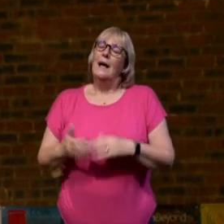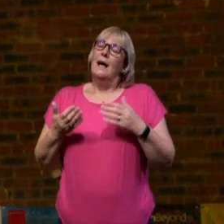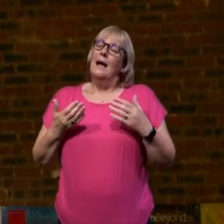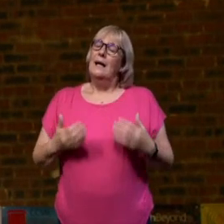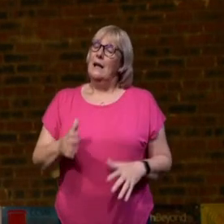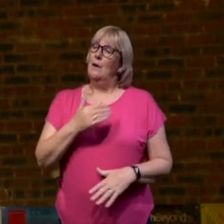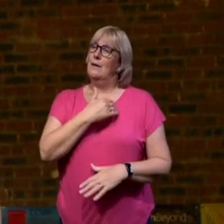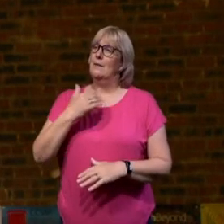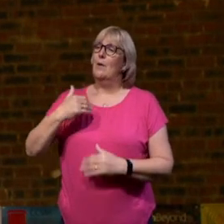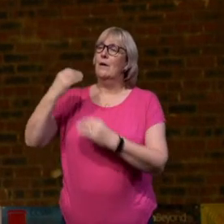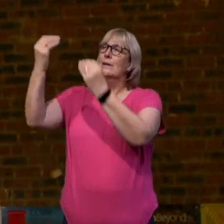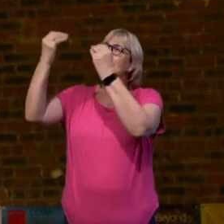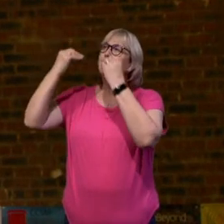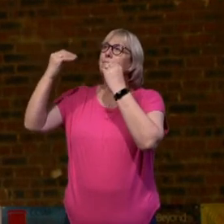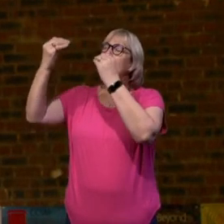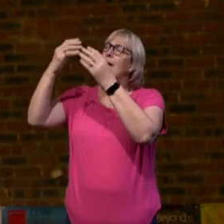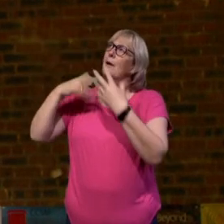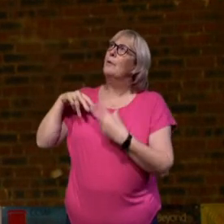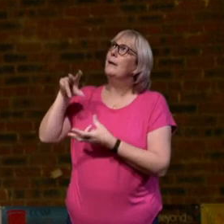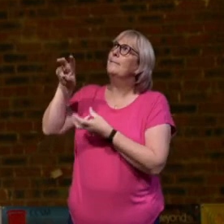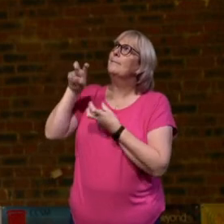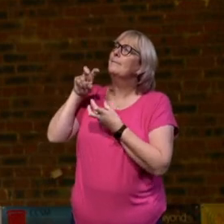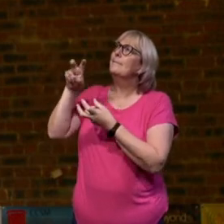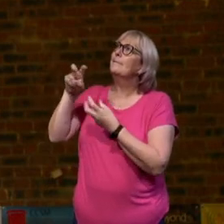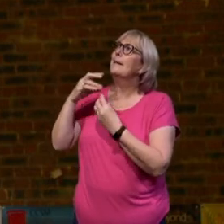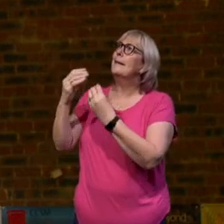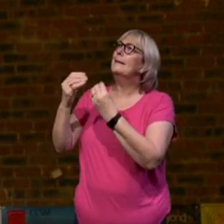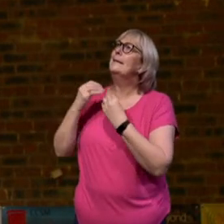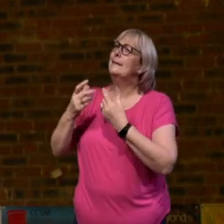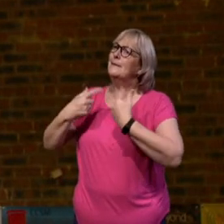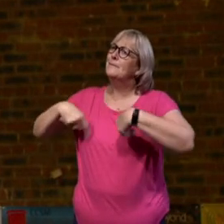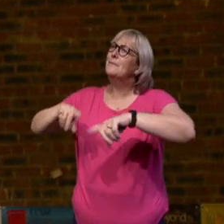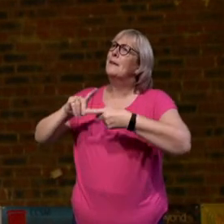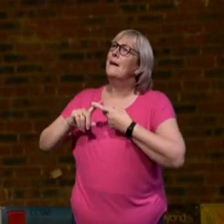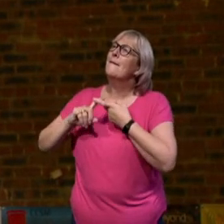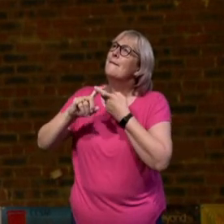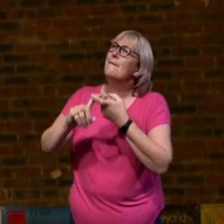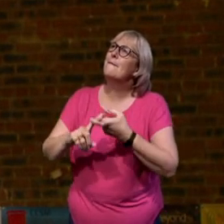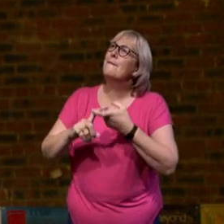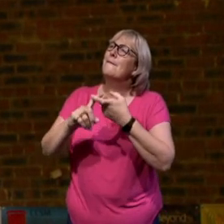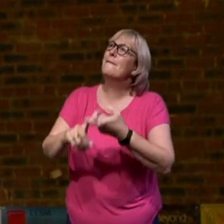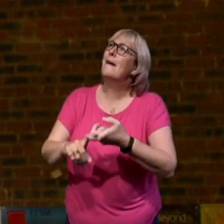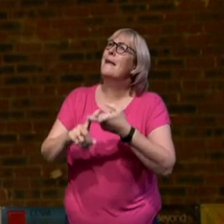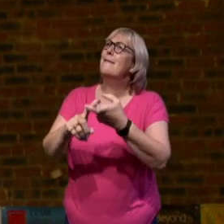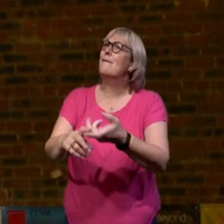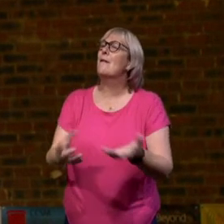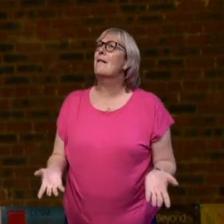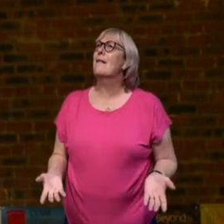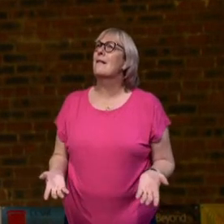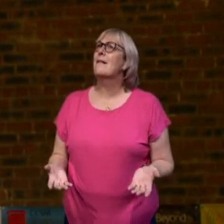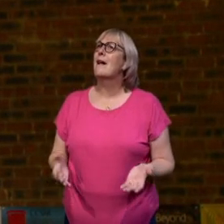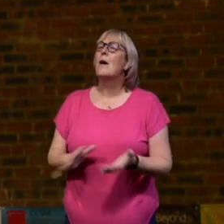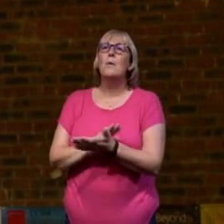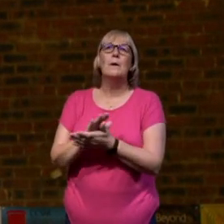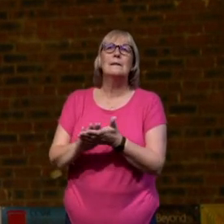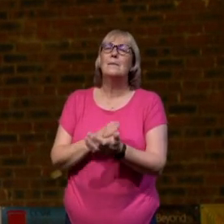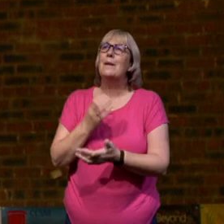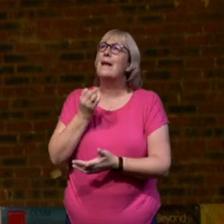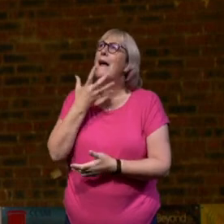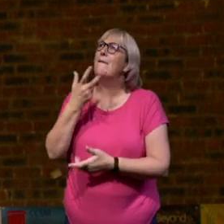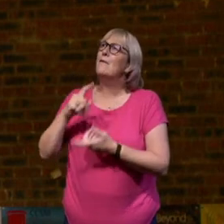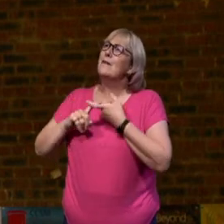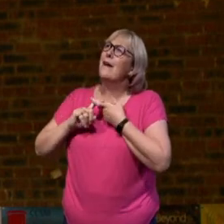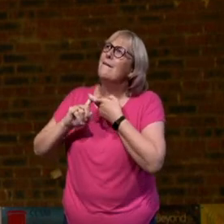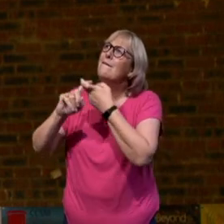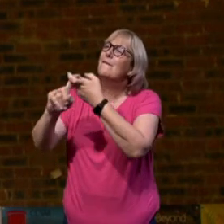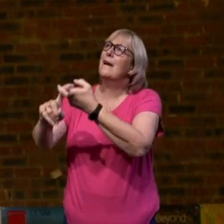word this morning, teach us what it means to be faithful and to keep on pursuing faithfulness daily in